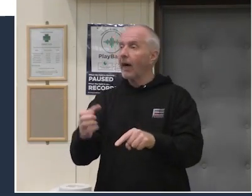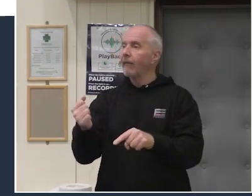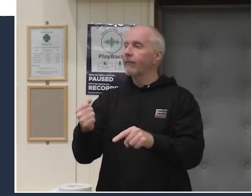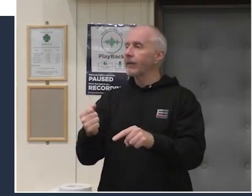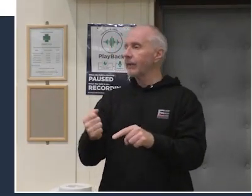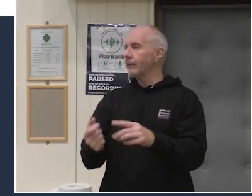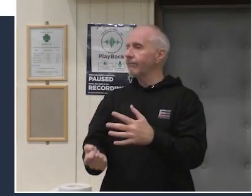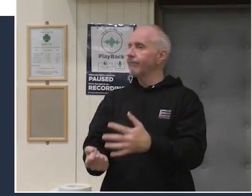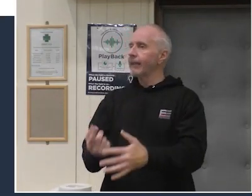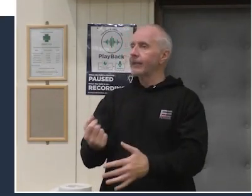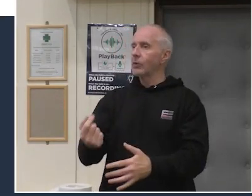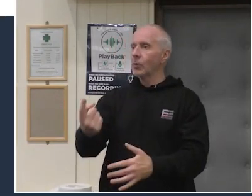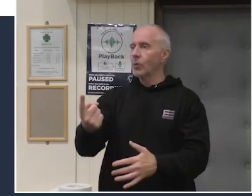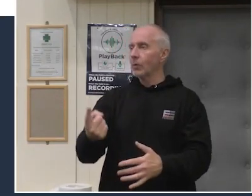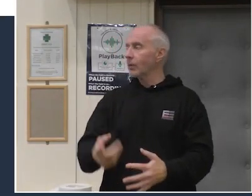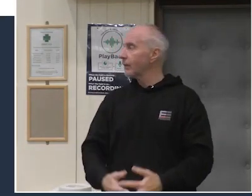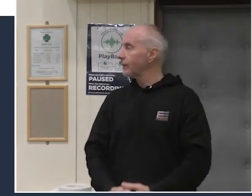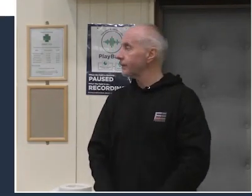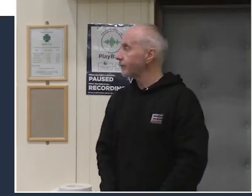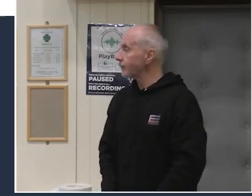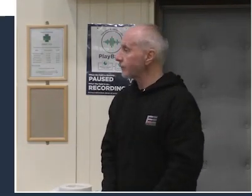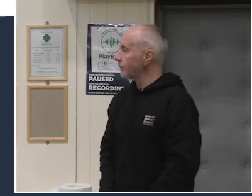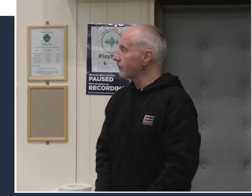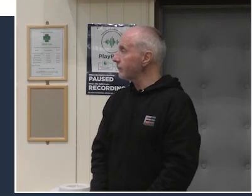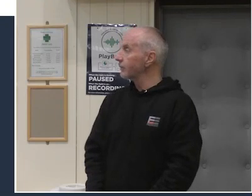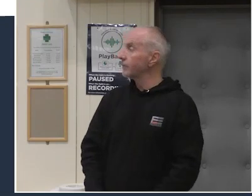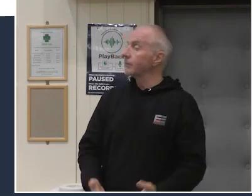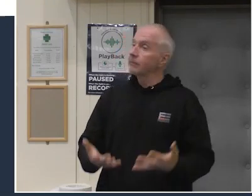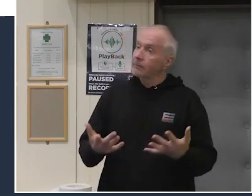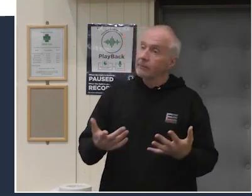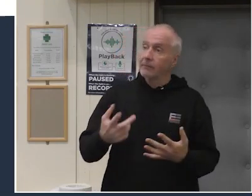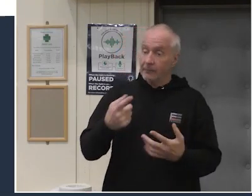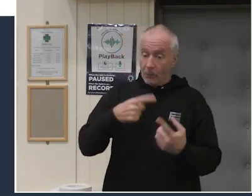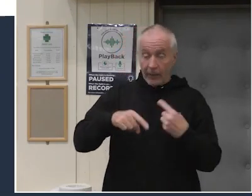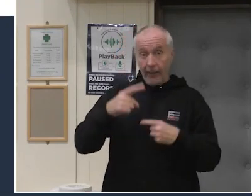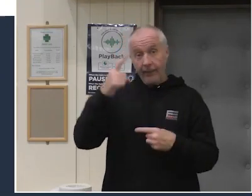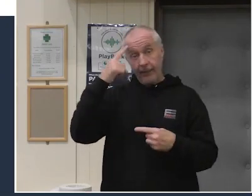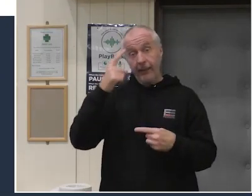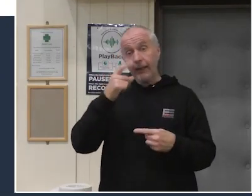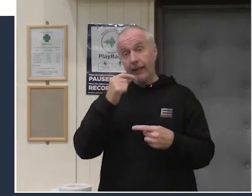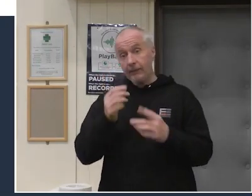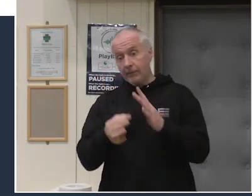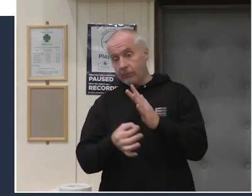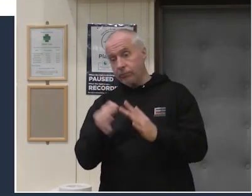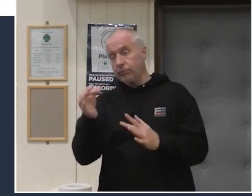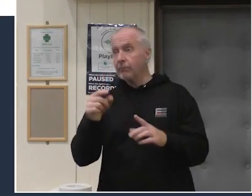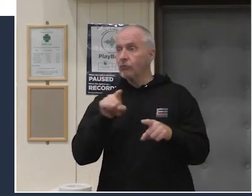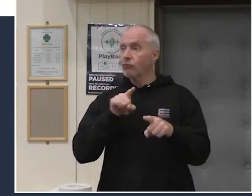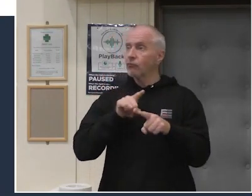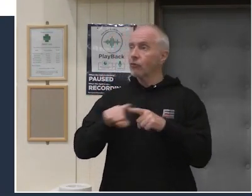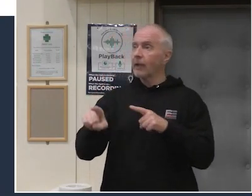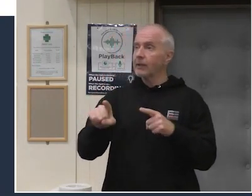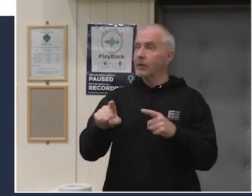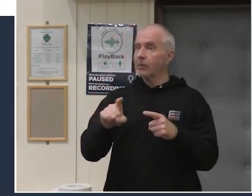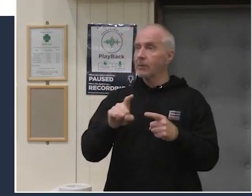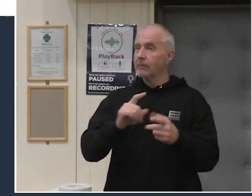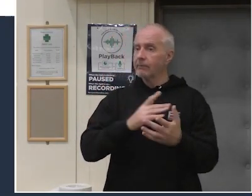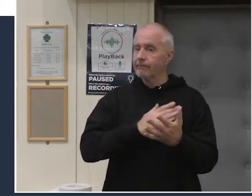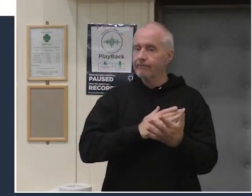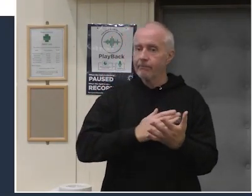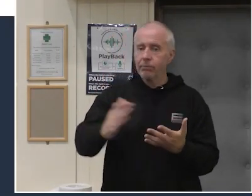well known issues. And so we think we might be able to improve it, try and wipe out the majority of these